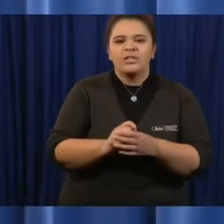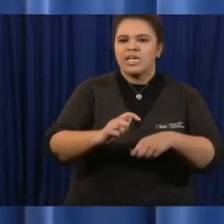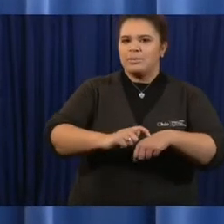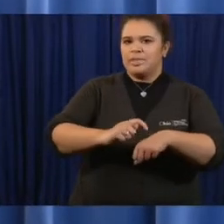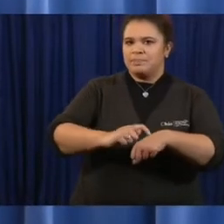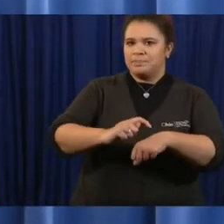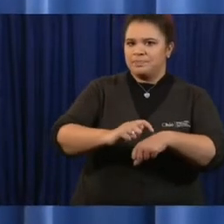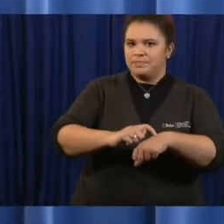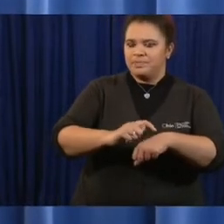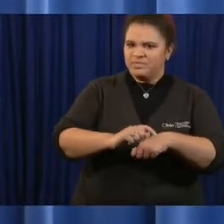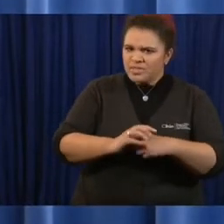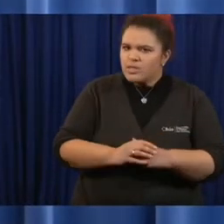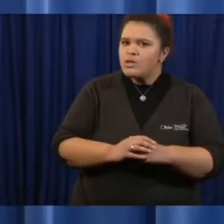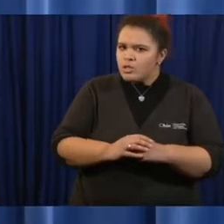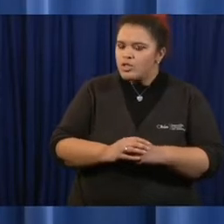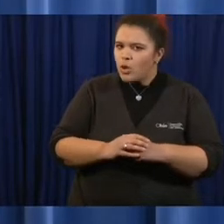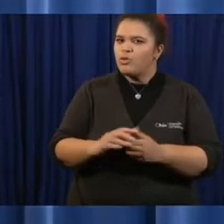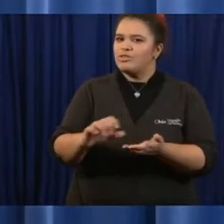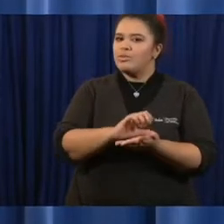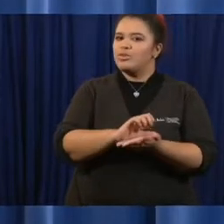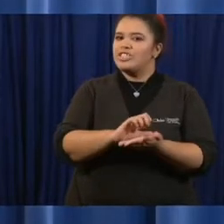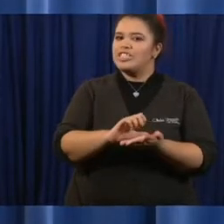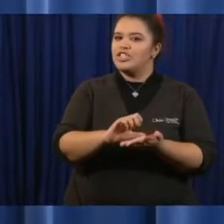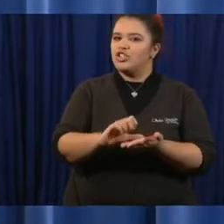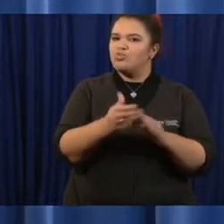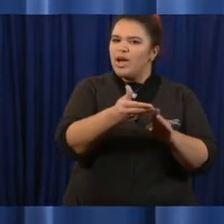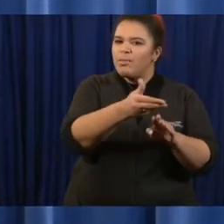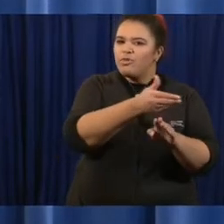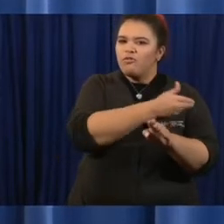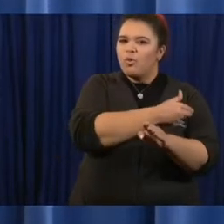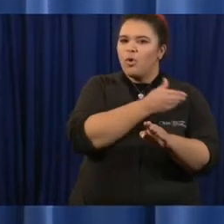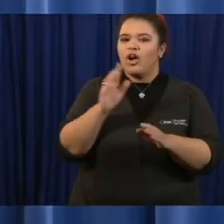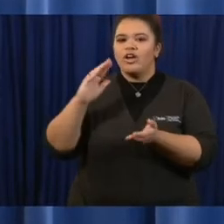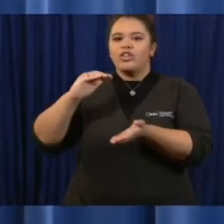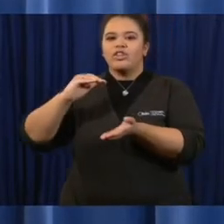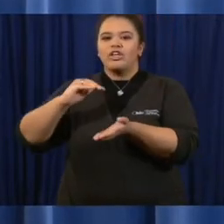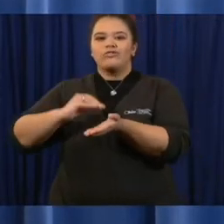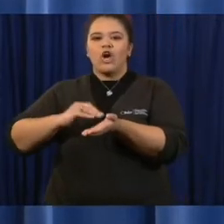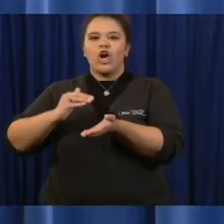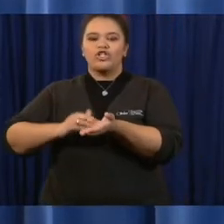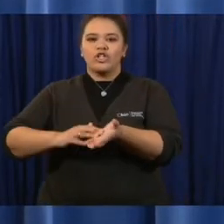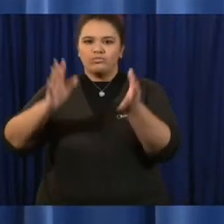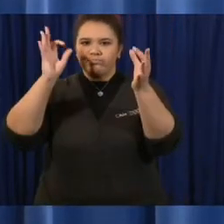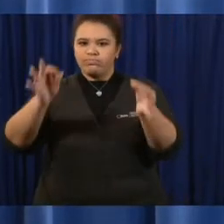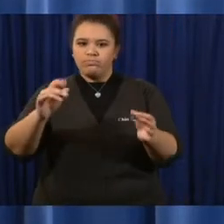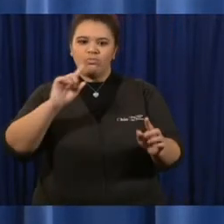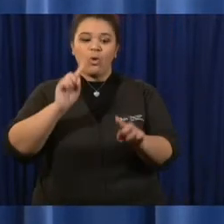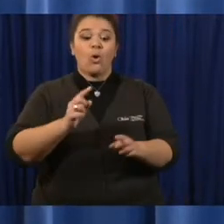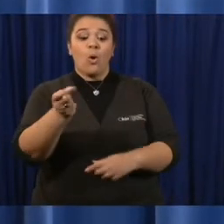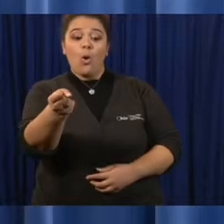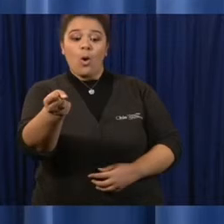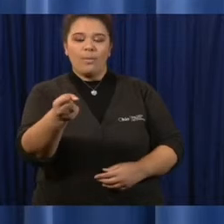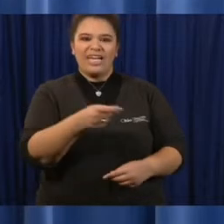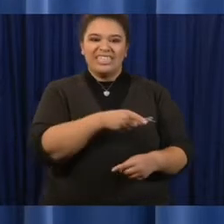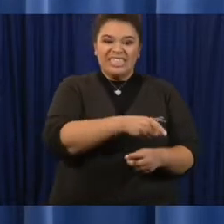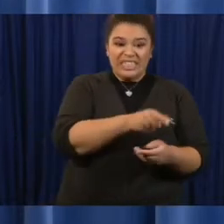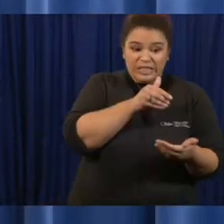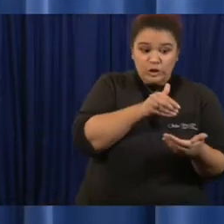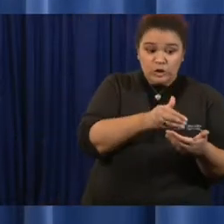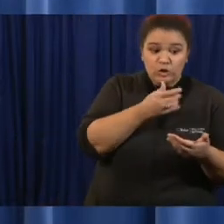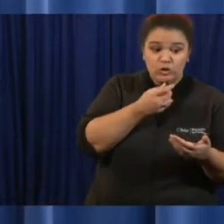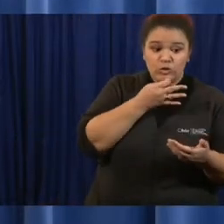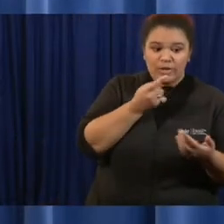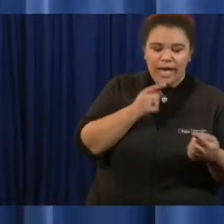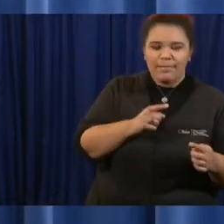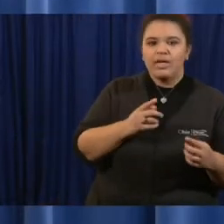were almost being done when the order came down and we had to put this all on hold, can those people now get back with their provider and start to